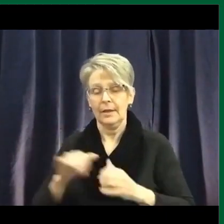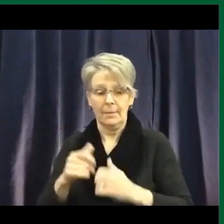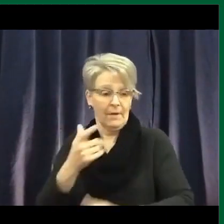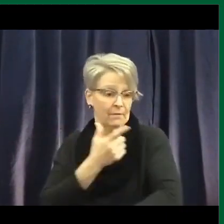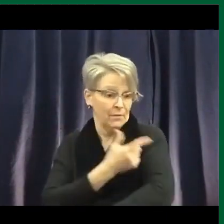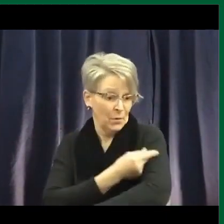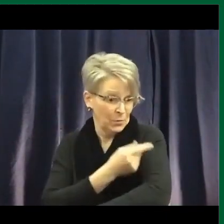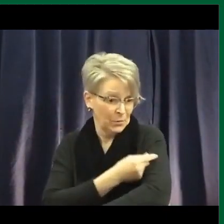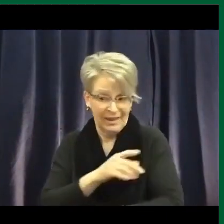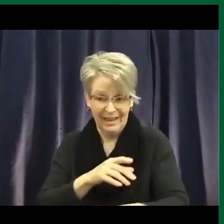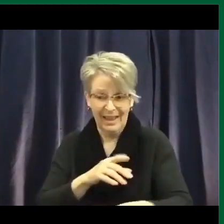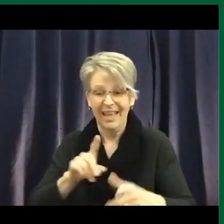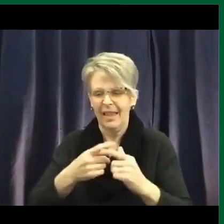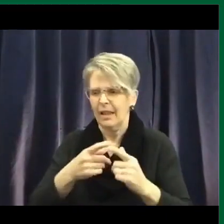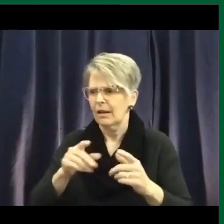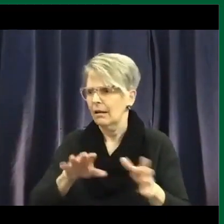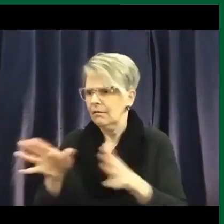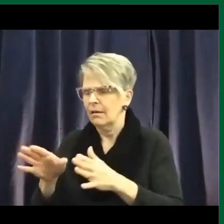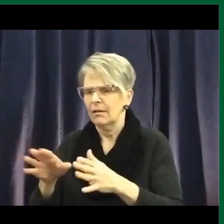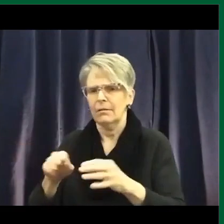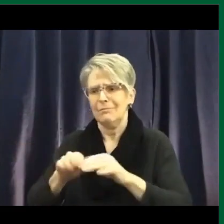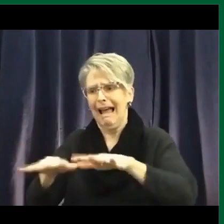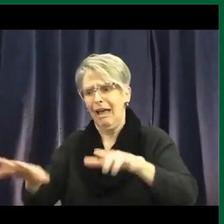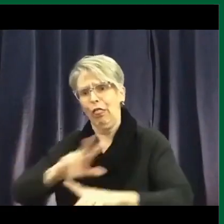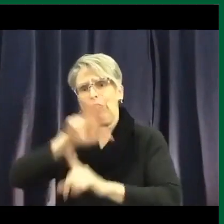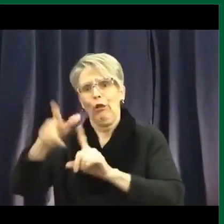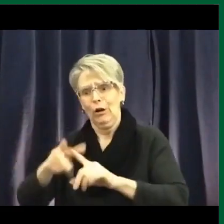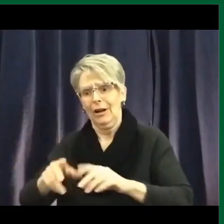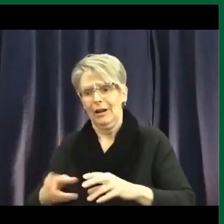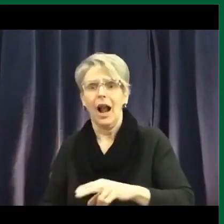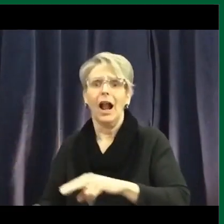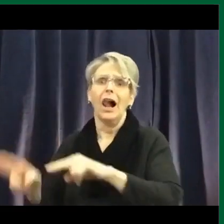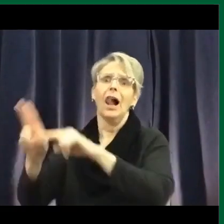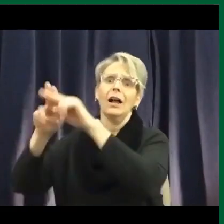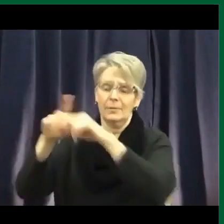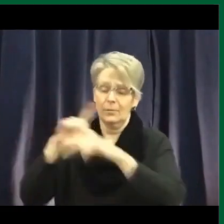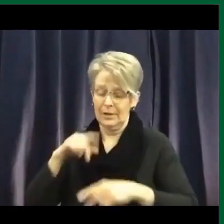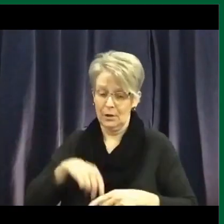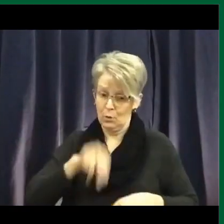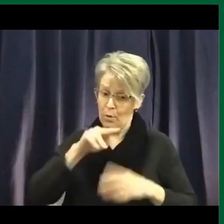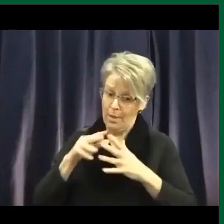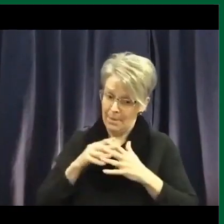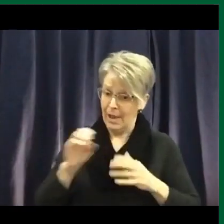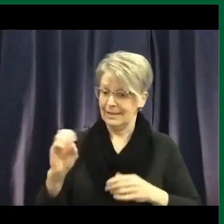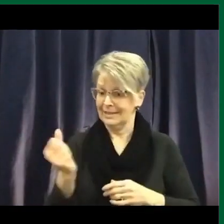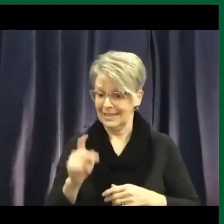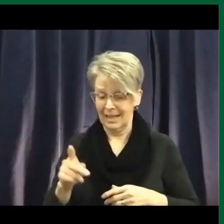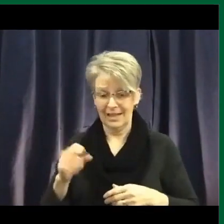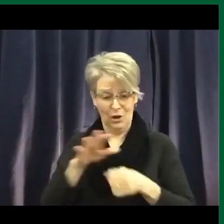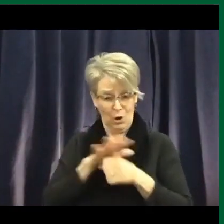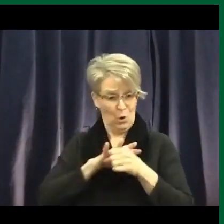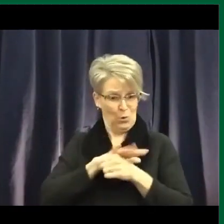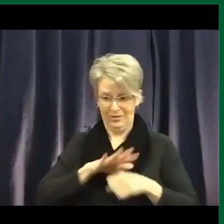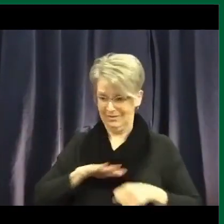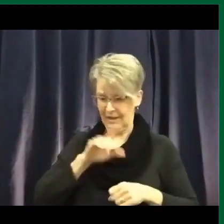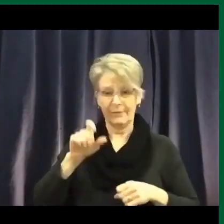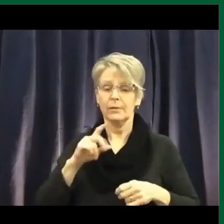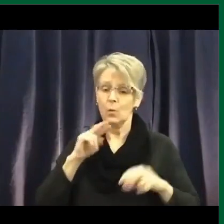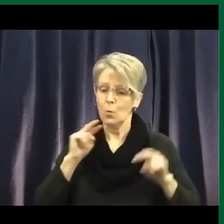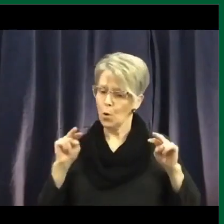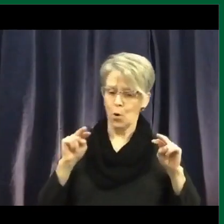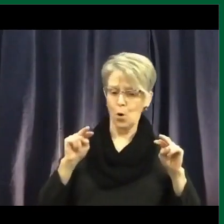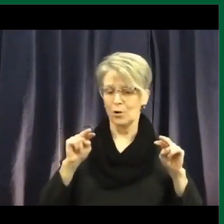they saw the third wave. And we all need to be very careful in North America and in Saskatchewan and locally in terms of if our